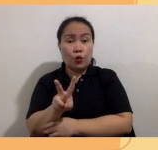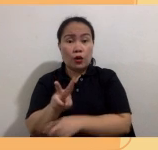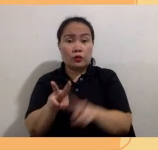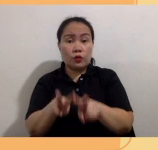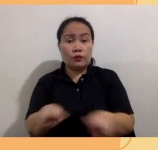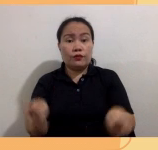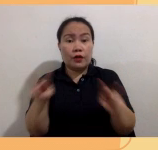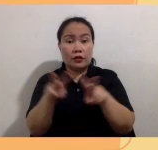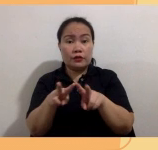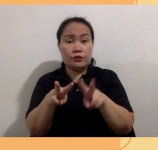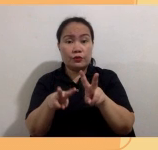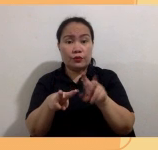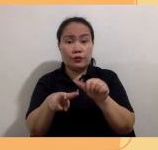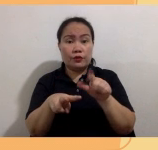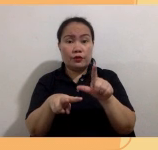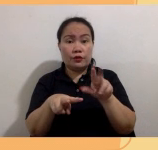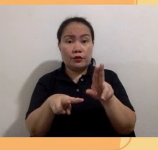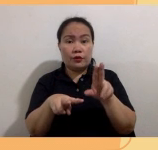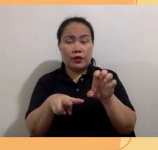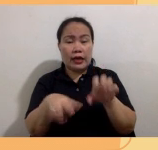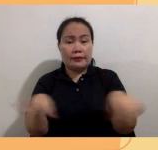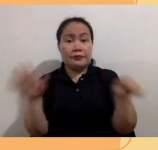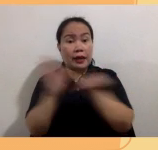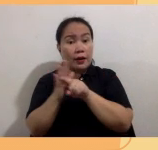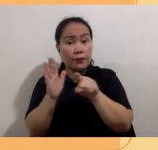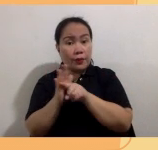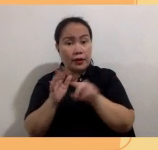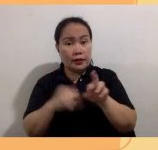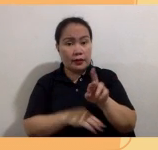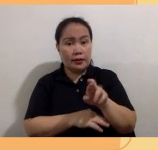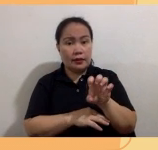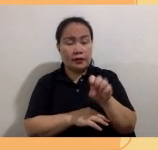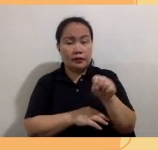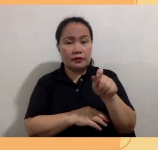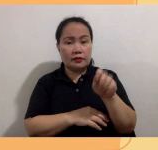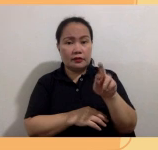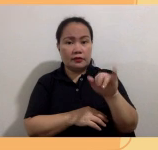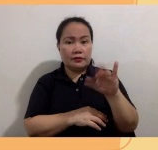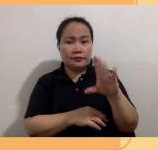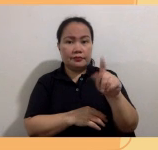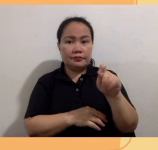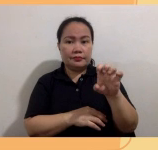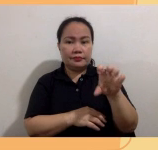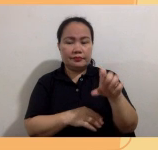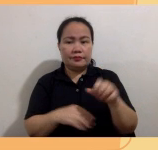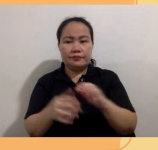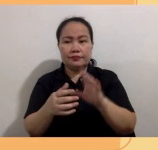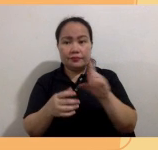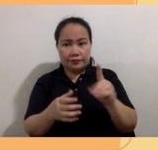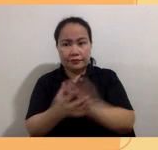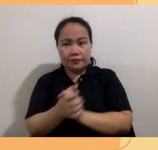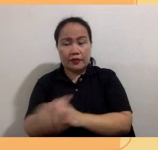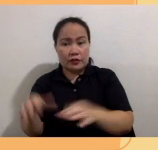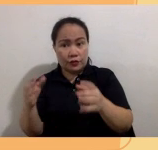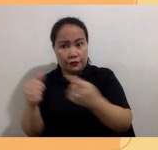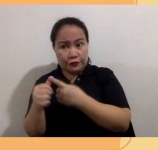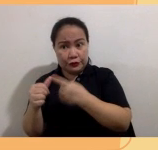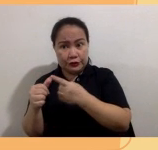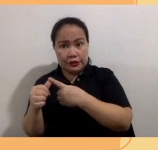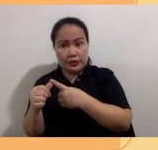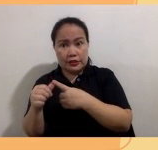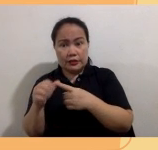value ng variable ang restricted natin dito. So, we will have, the first one is x plus 2 is equal to